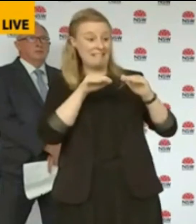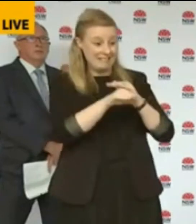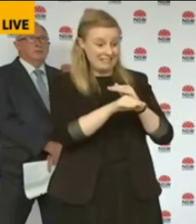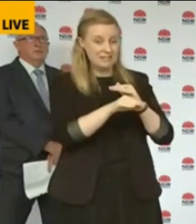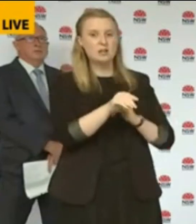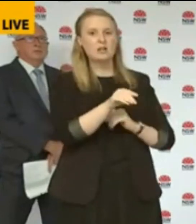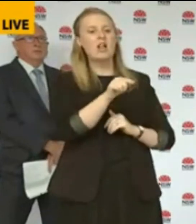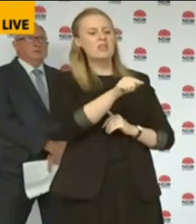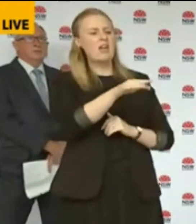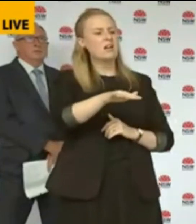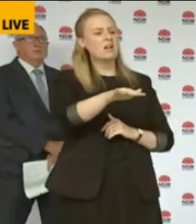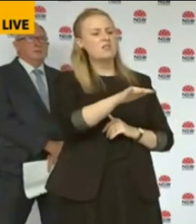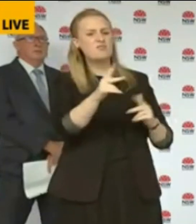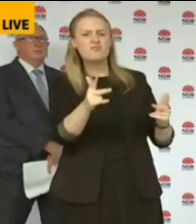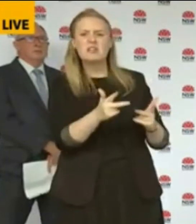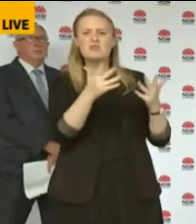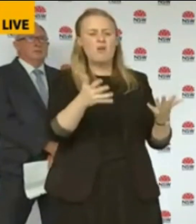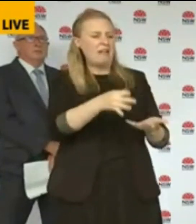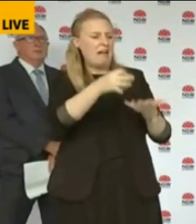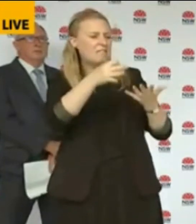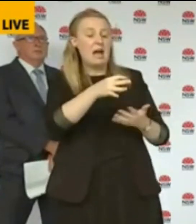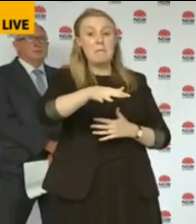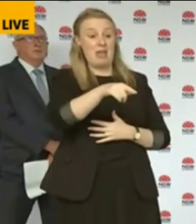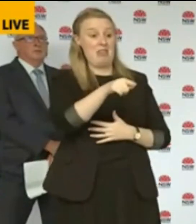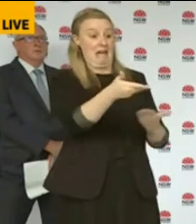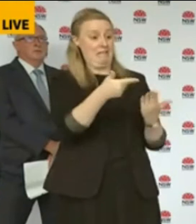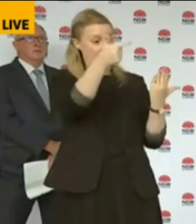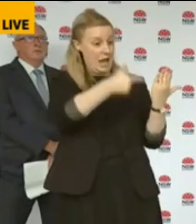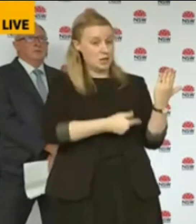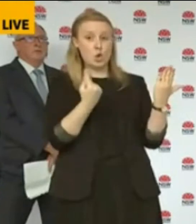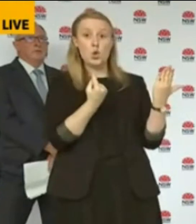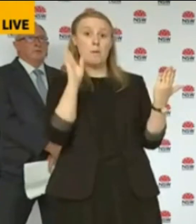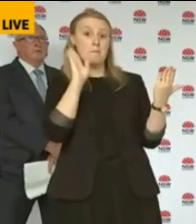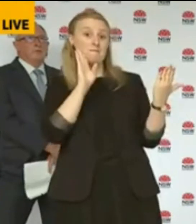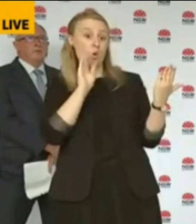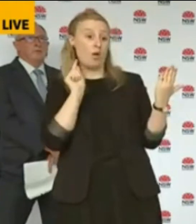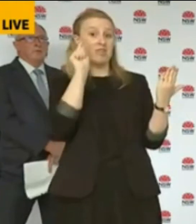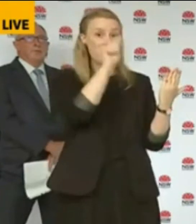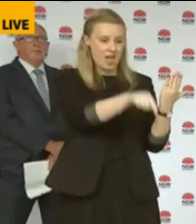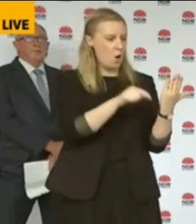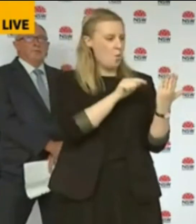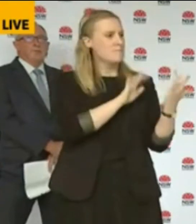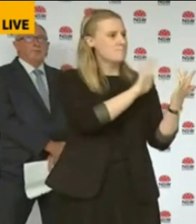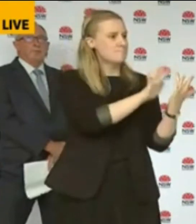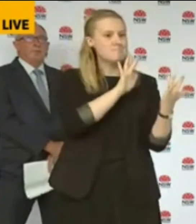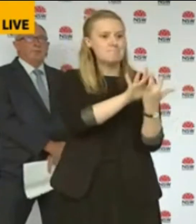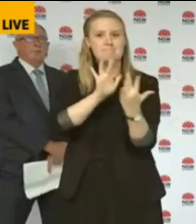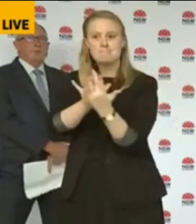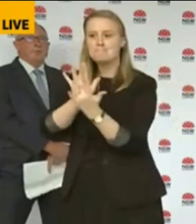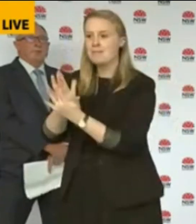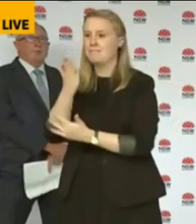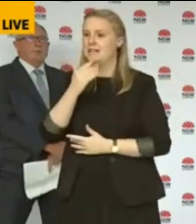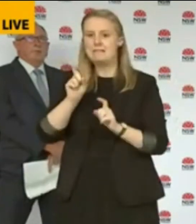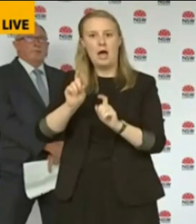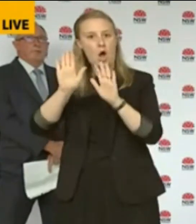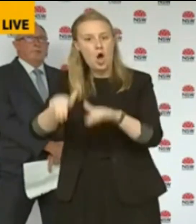We will then get back, and as we have more detailed information about the layout of the venue, the way in which the person moved around the